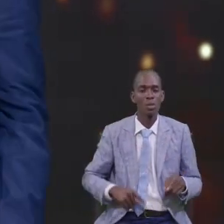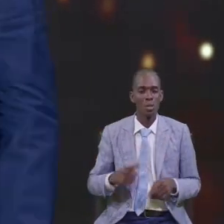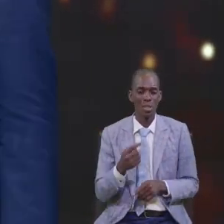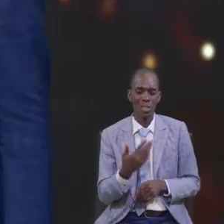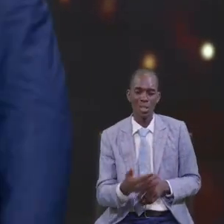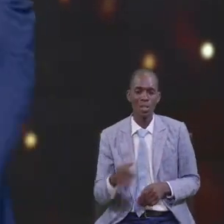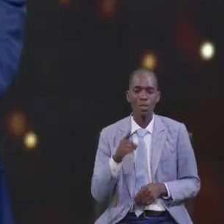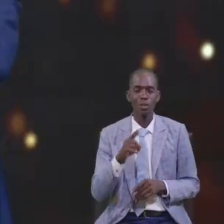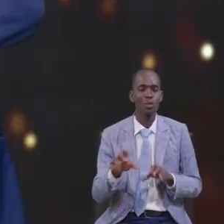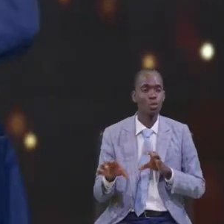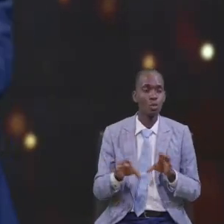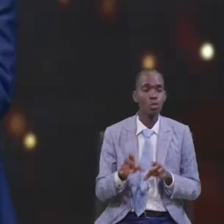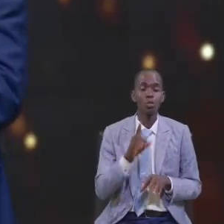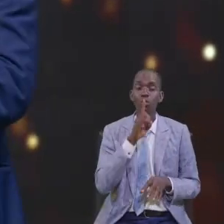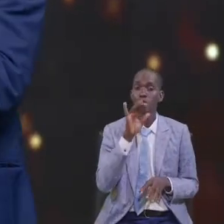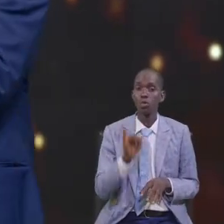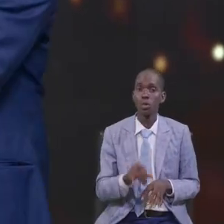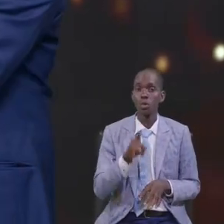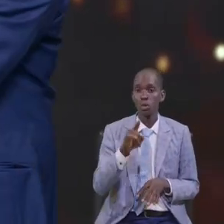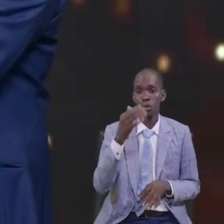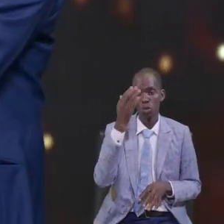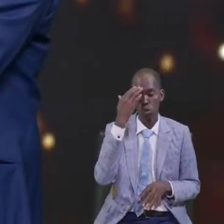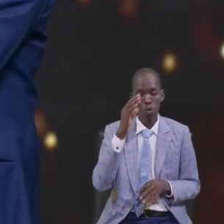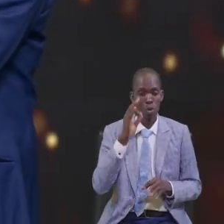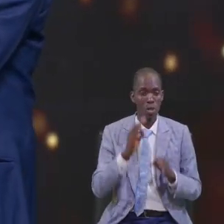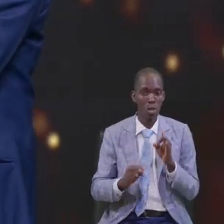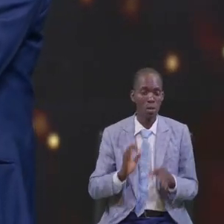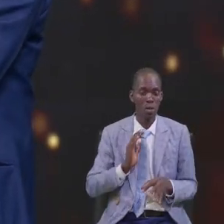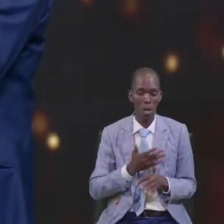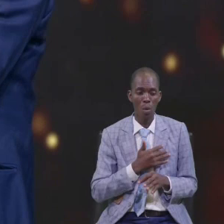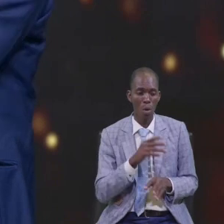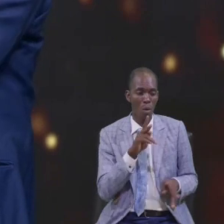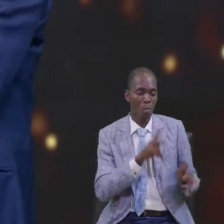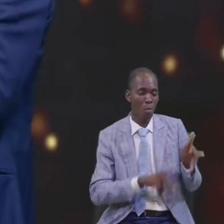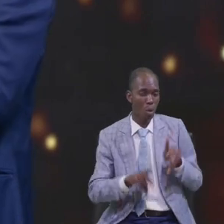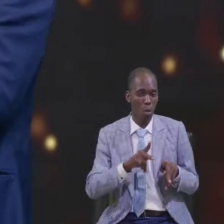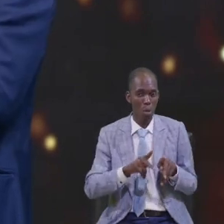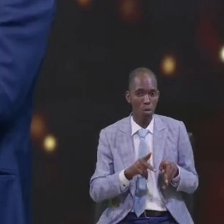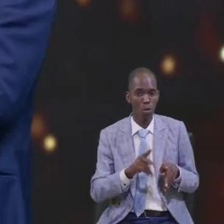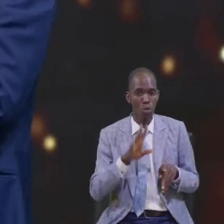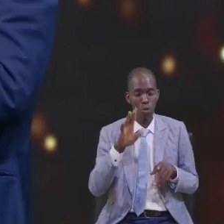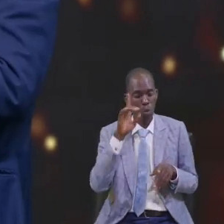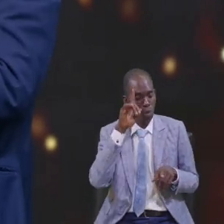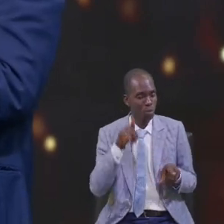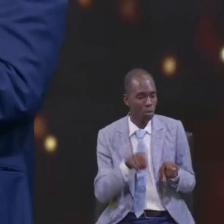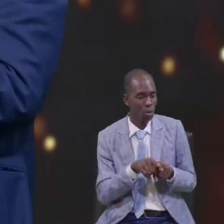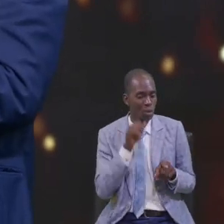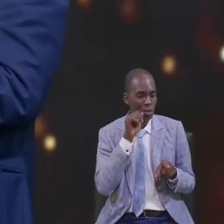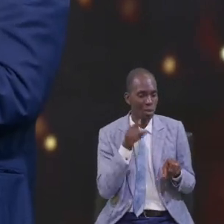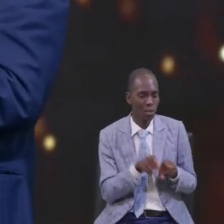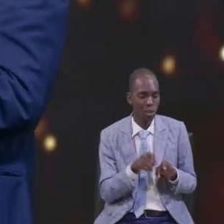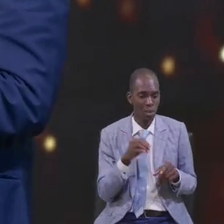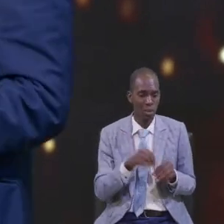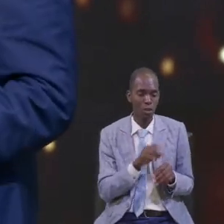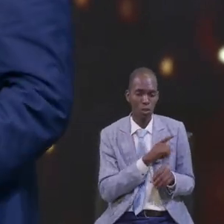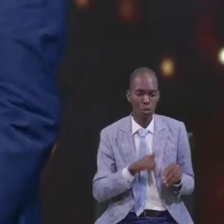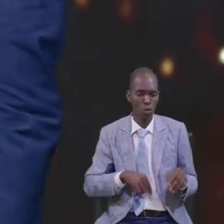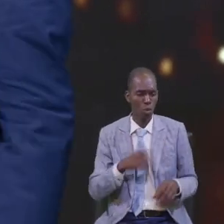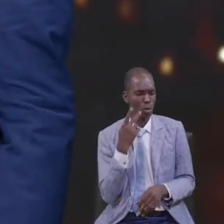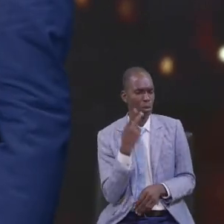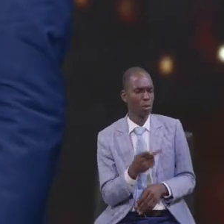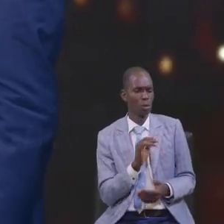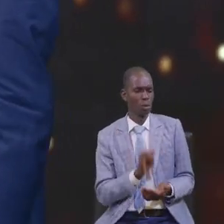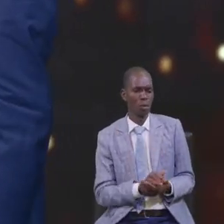do, actually, you know, if our brethren see that, if they really knew you, they'll condemn that. They'll